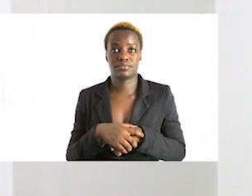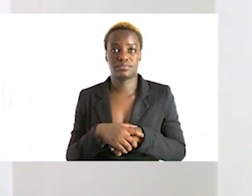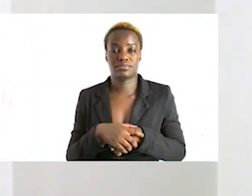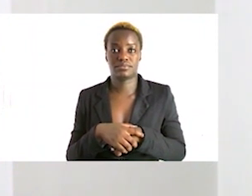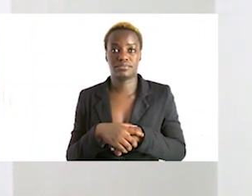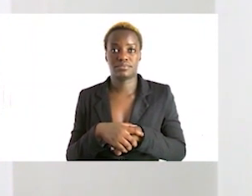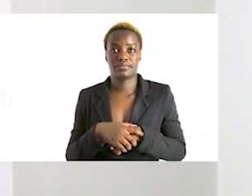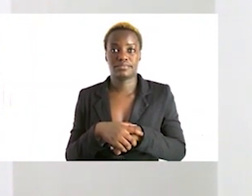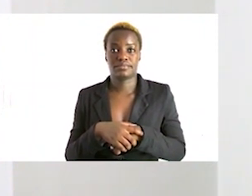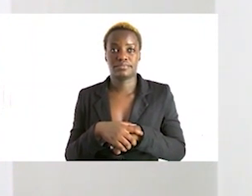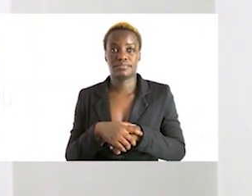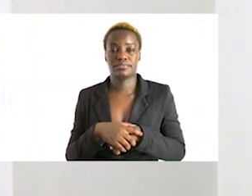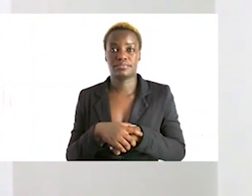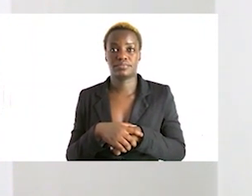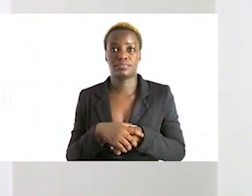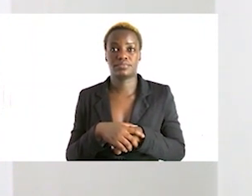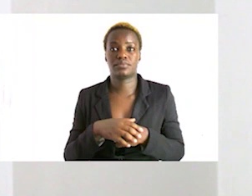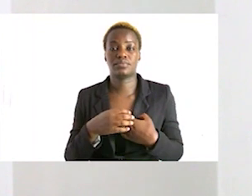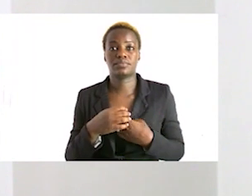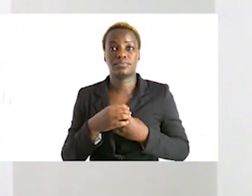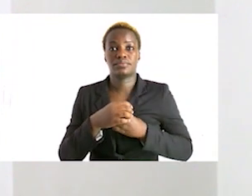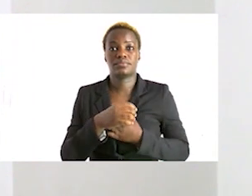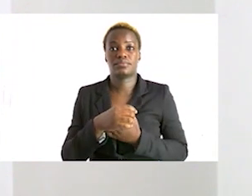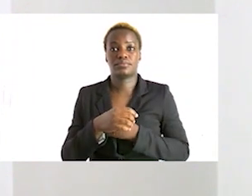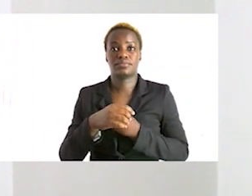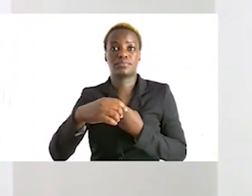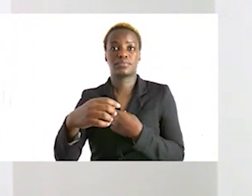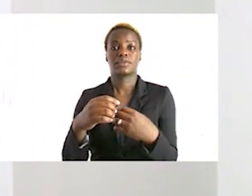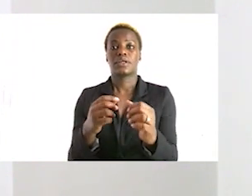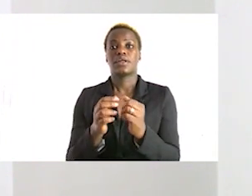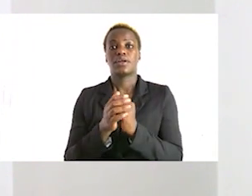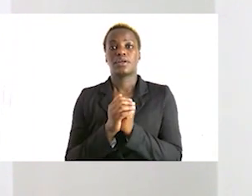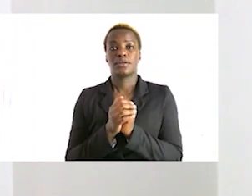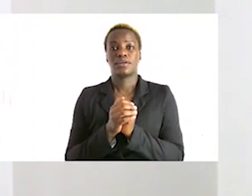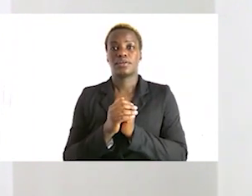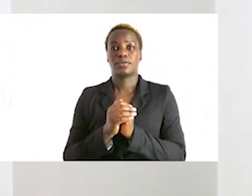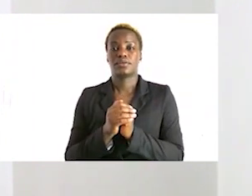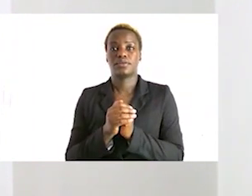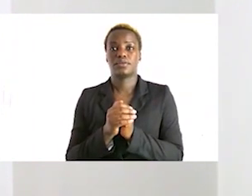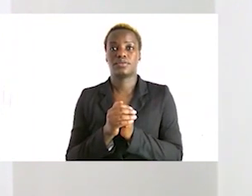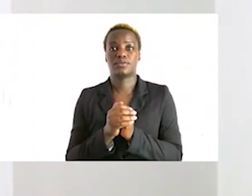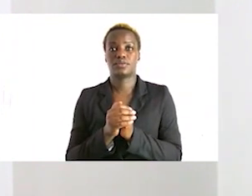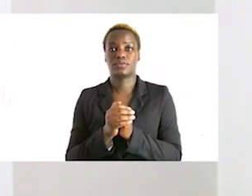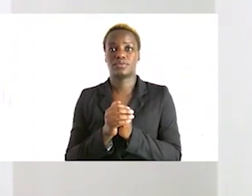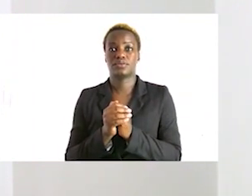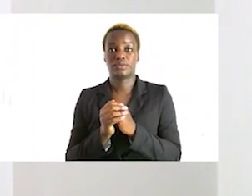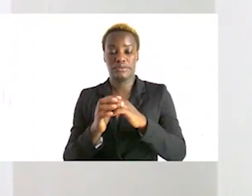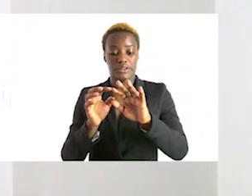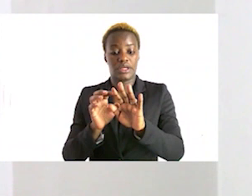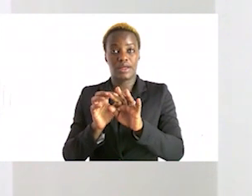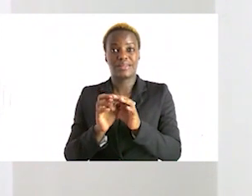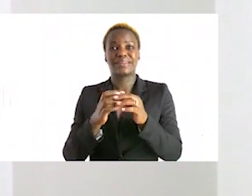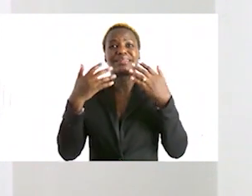Next to the box. Now, where do you see the cat? On top, or it is